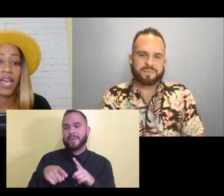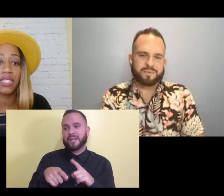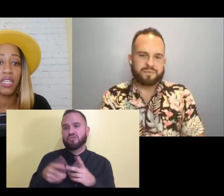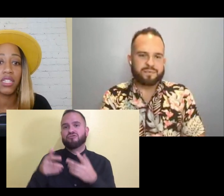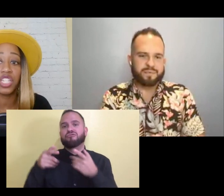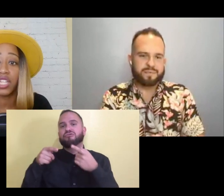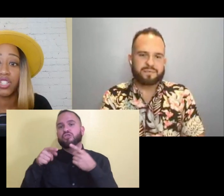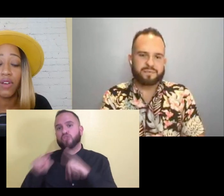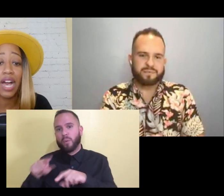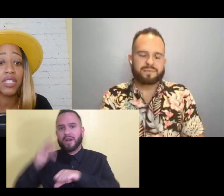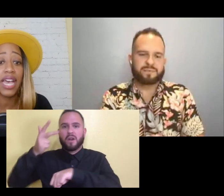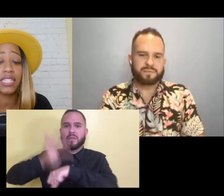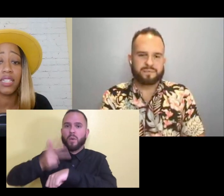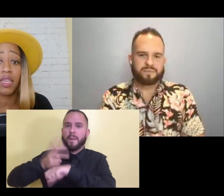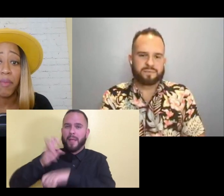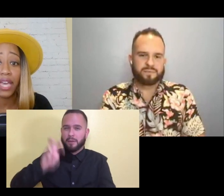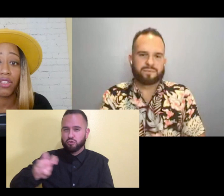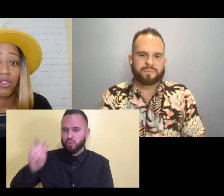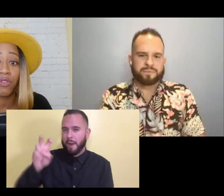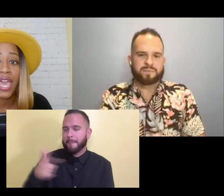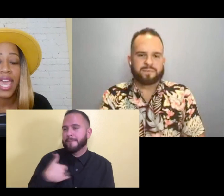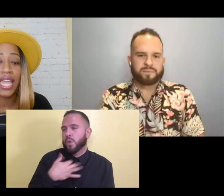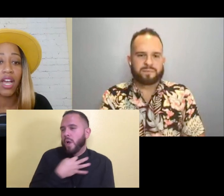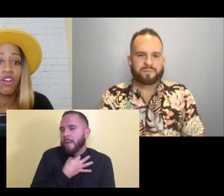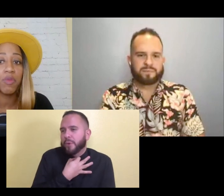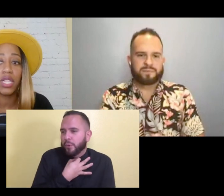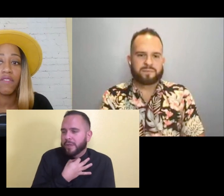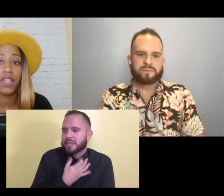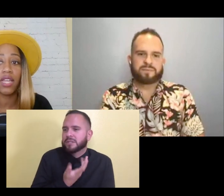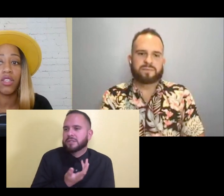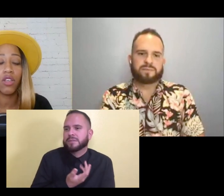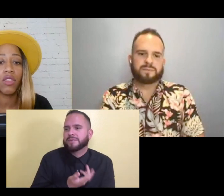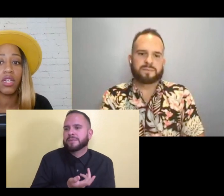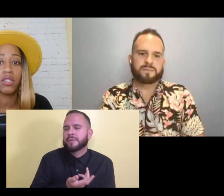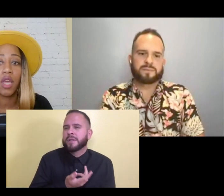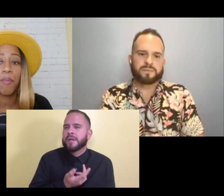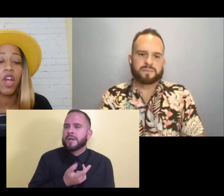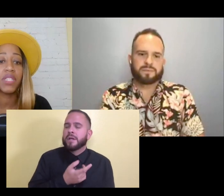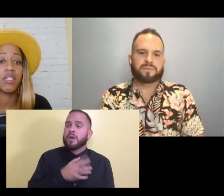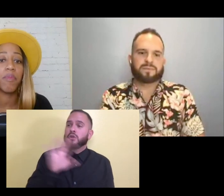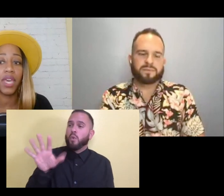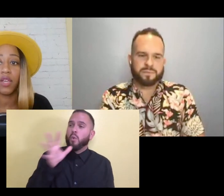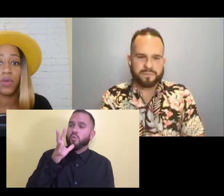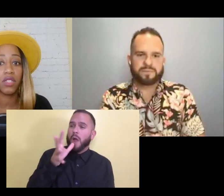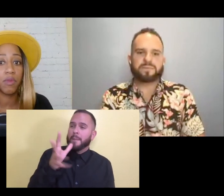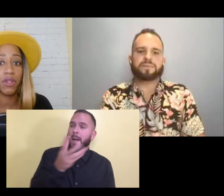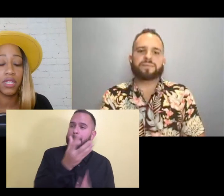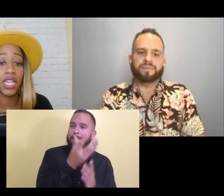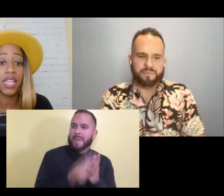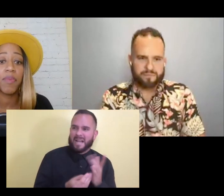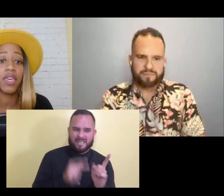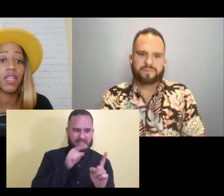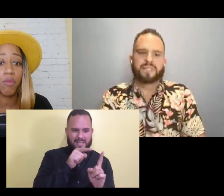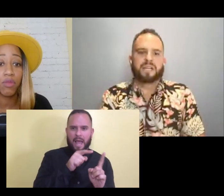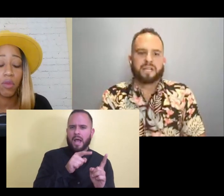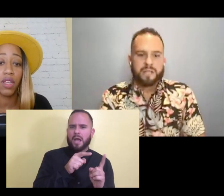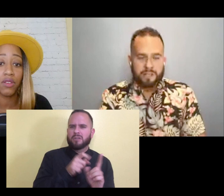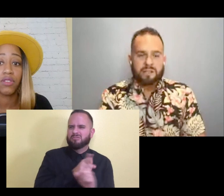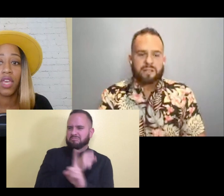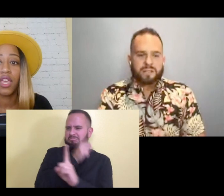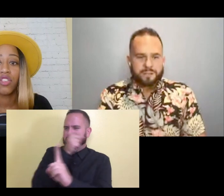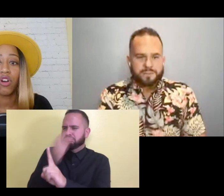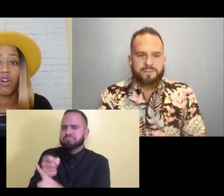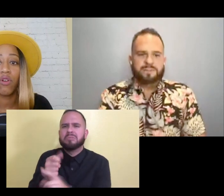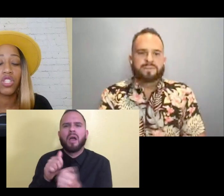this passing changed you? Has it impacted you? And I always believe that, there's purpose in the pain that we experience, and that pain can help